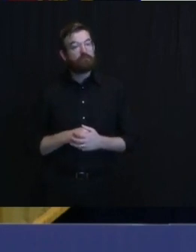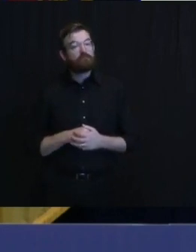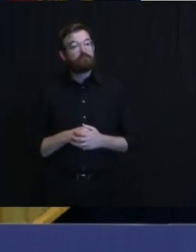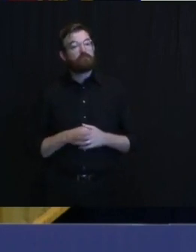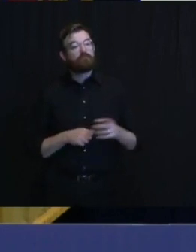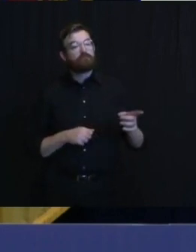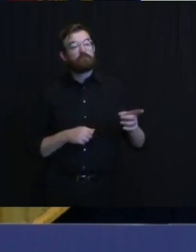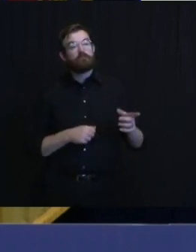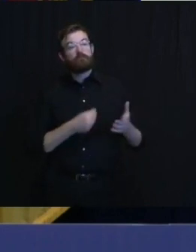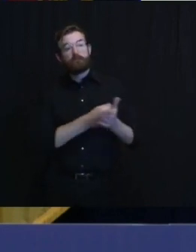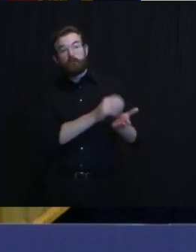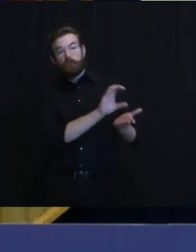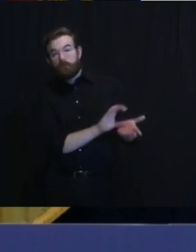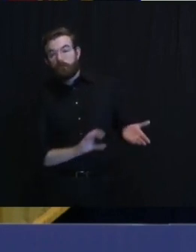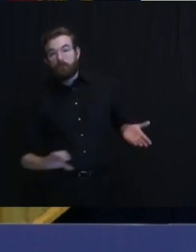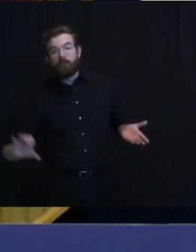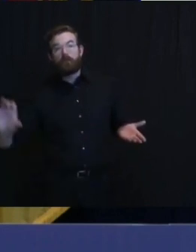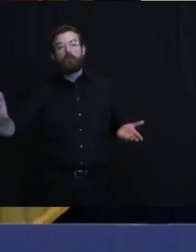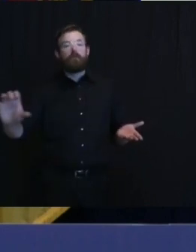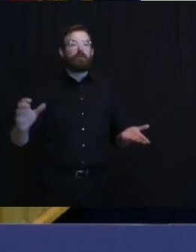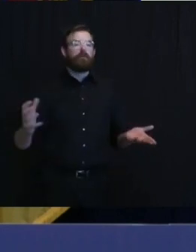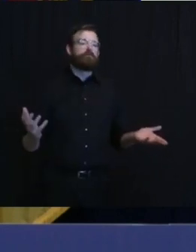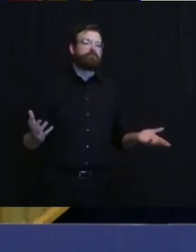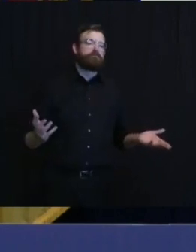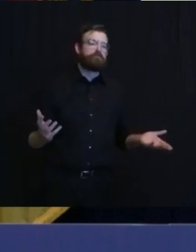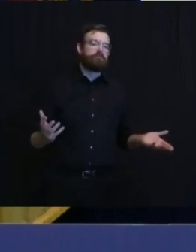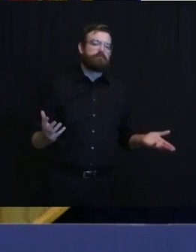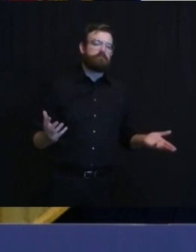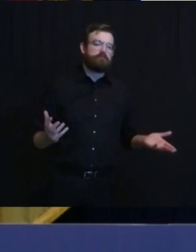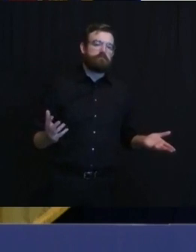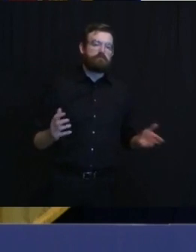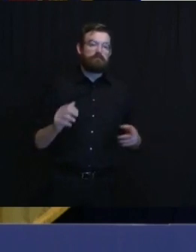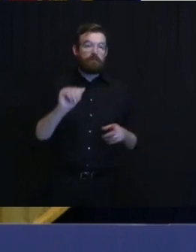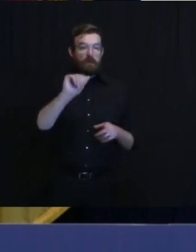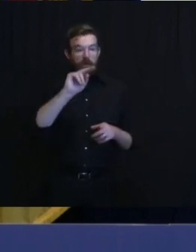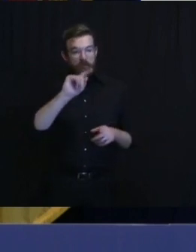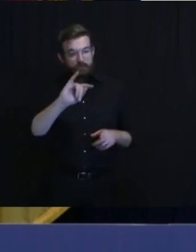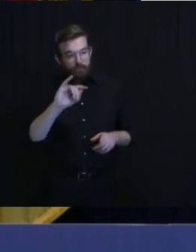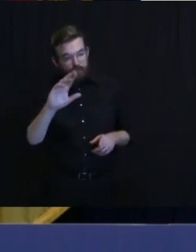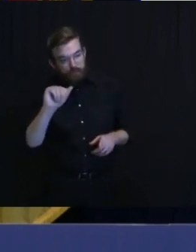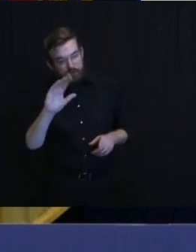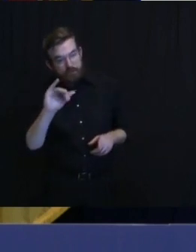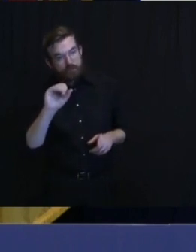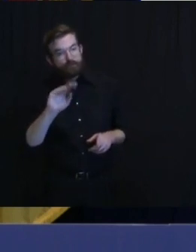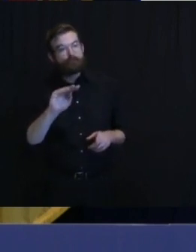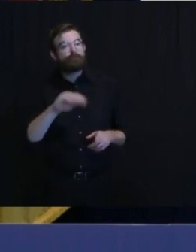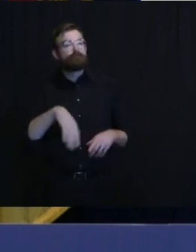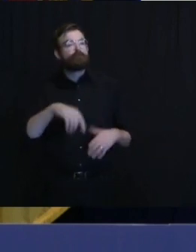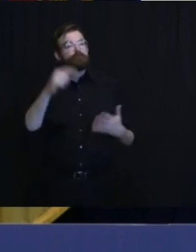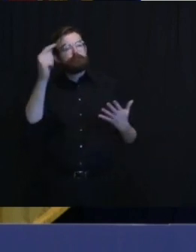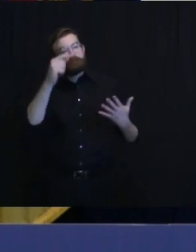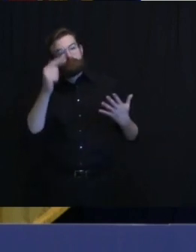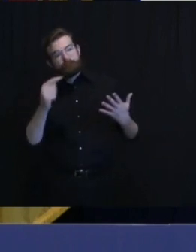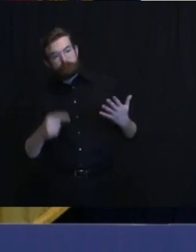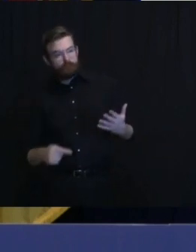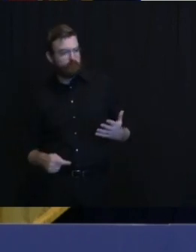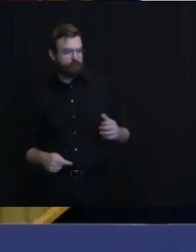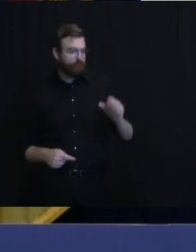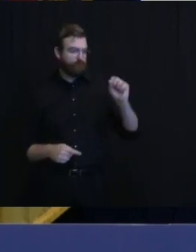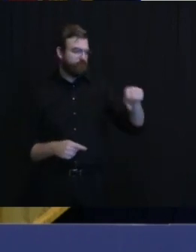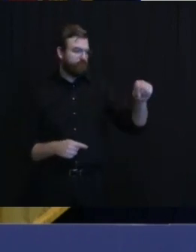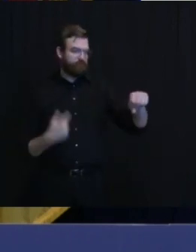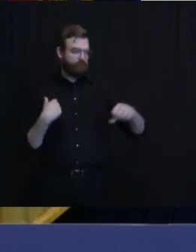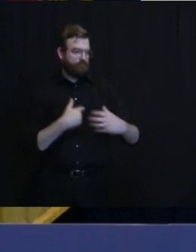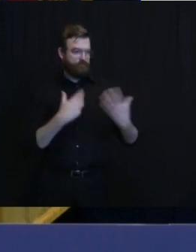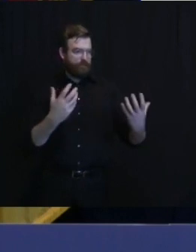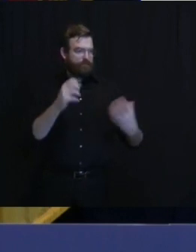will change forever and always the name freeholder. That doesn't cost us anything. We need the ability to borrow, which we now will get. We need the